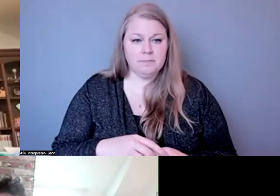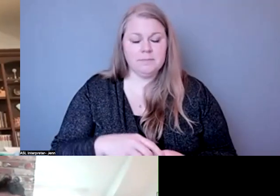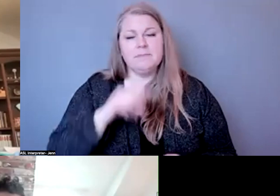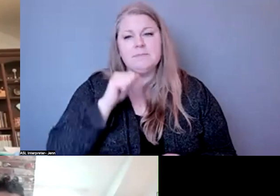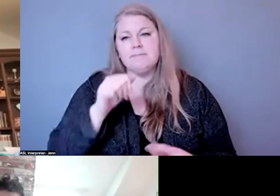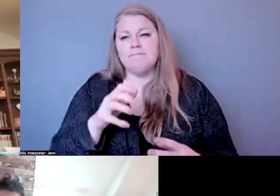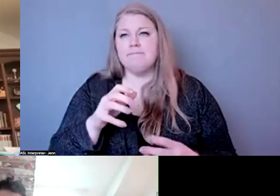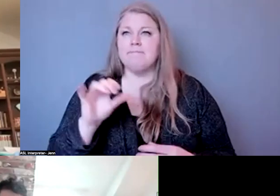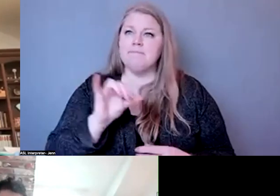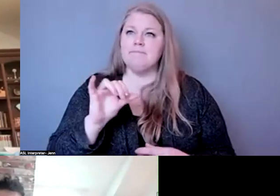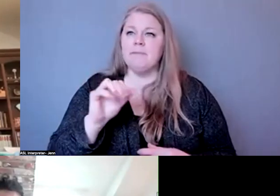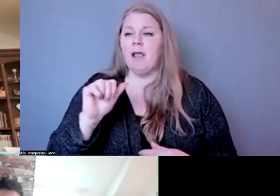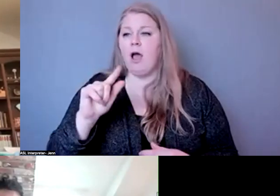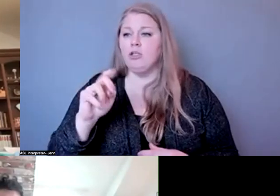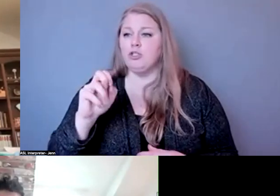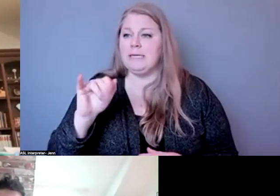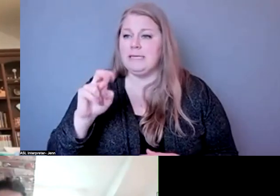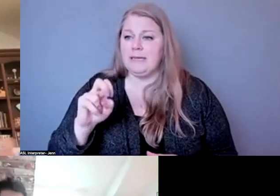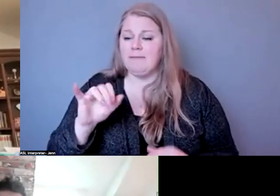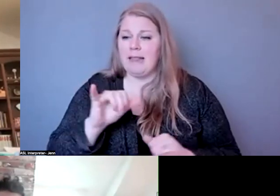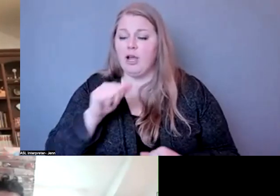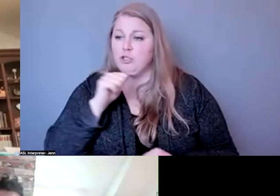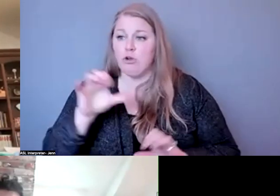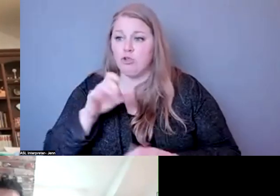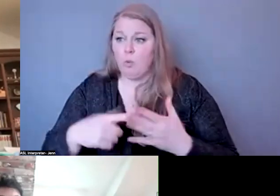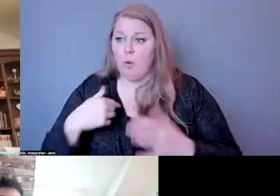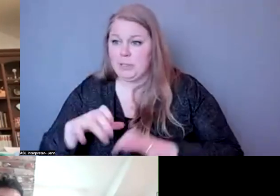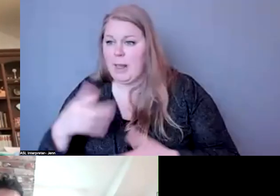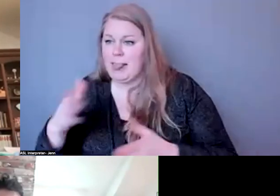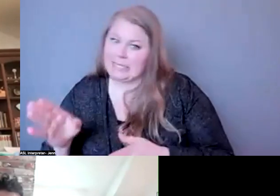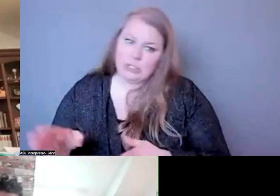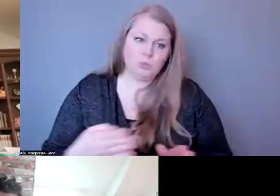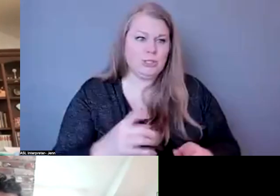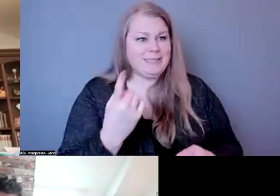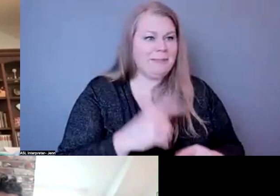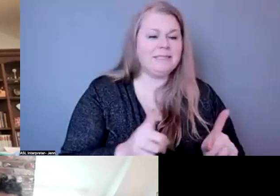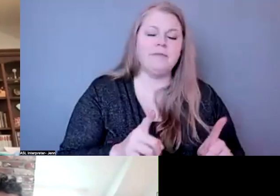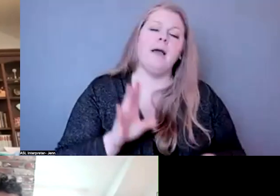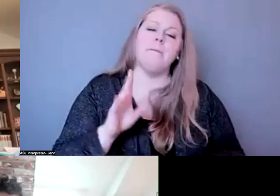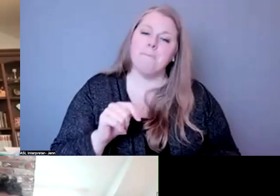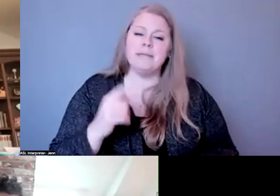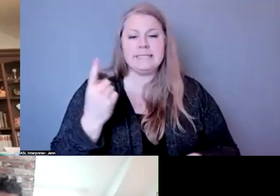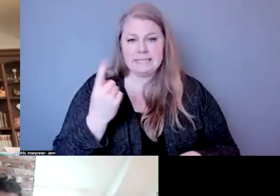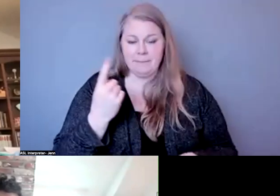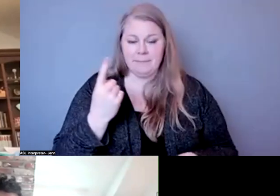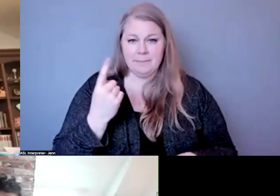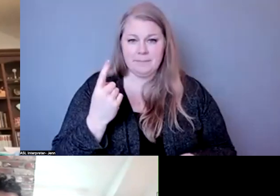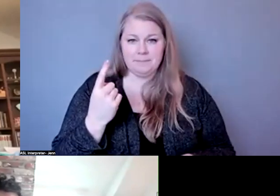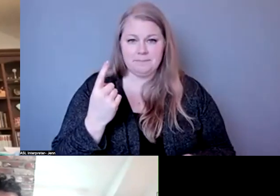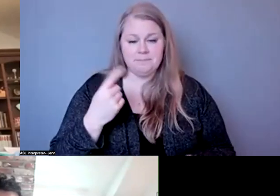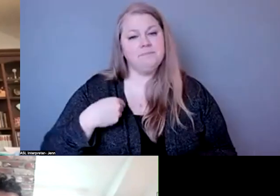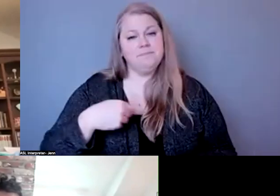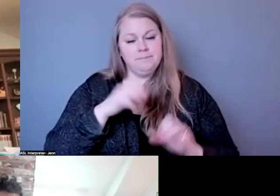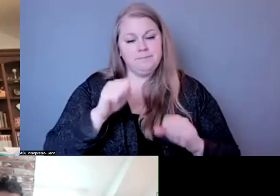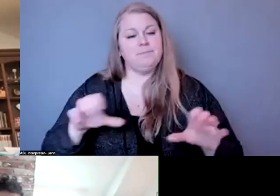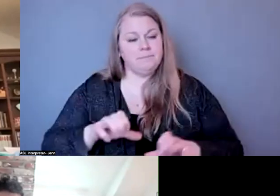an alternative as in don't do everything we've been doing, let's do something completely different, but something that we can do to